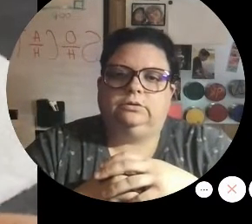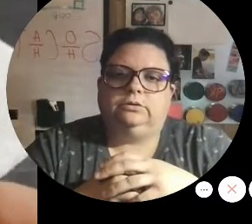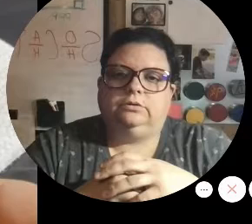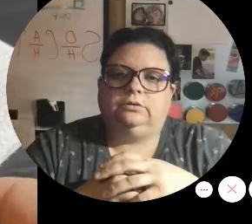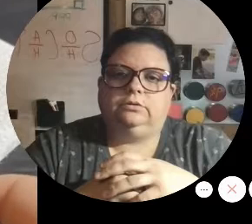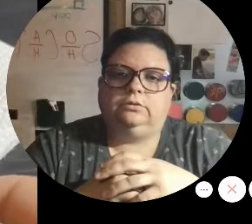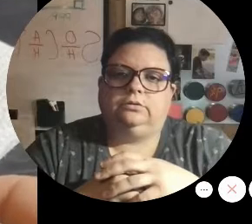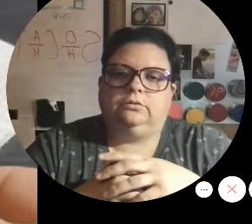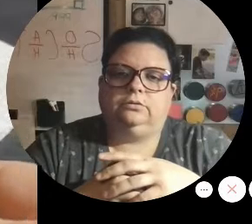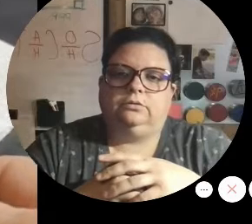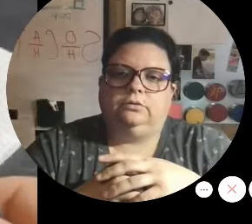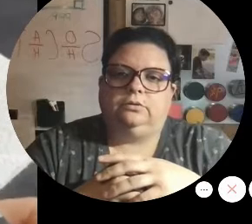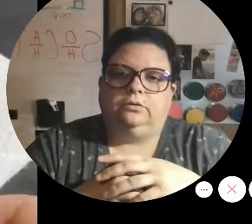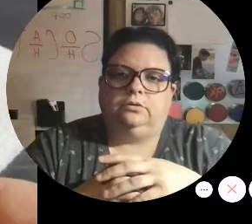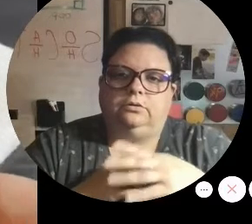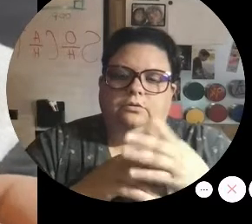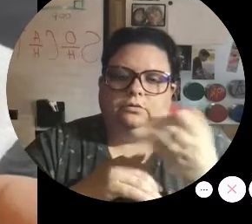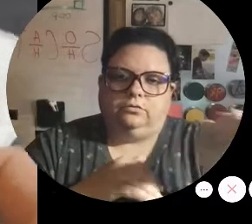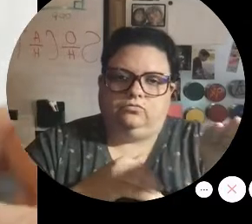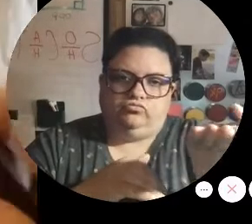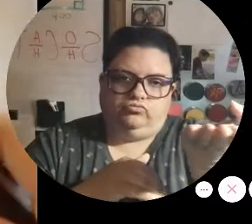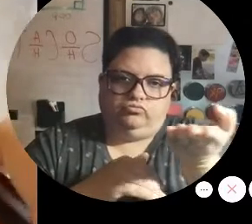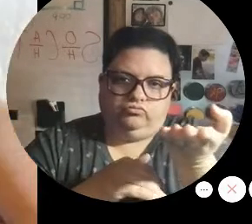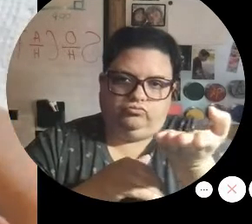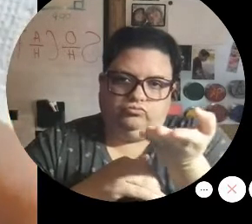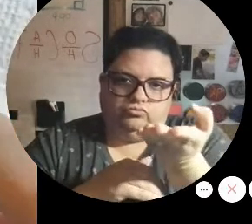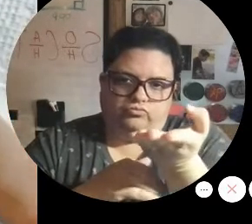way is to go